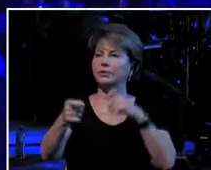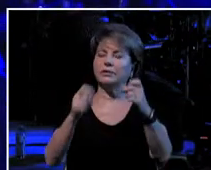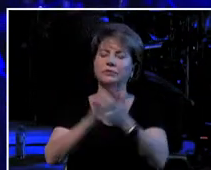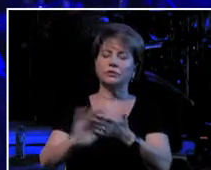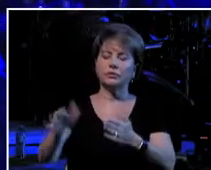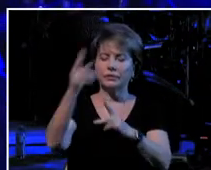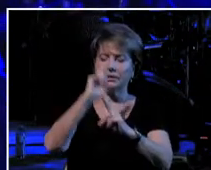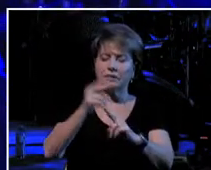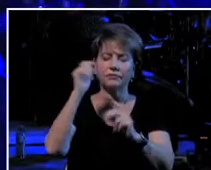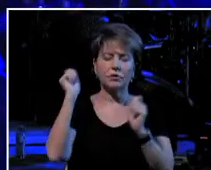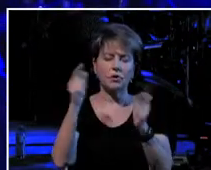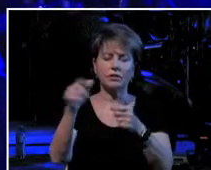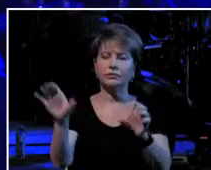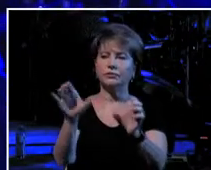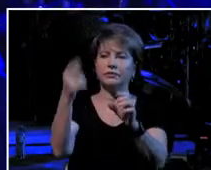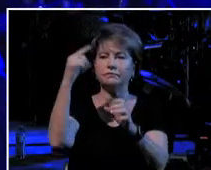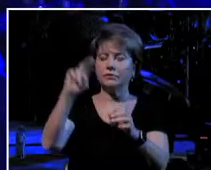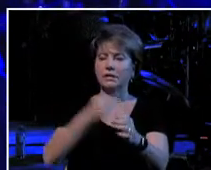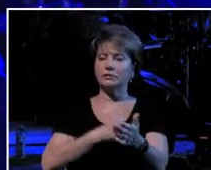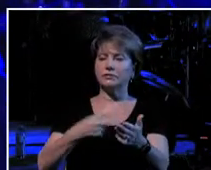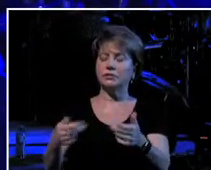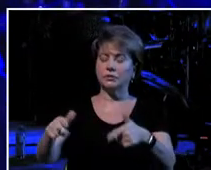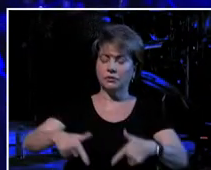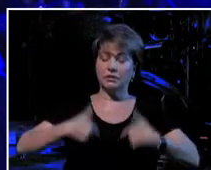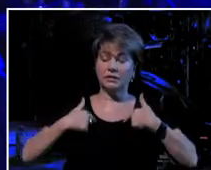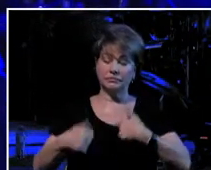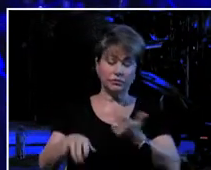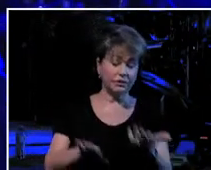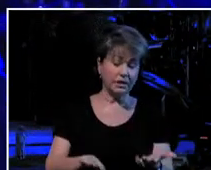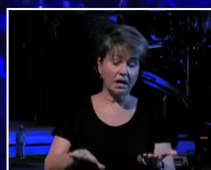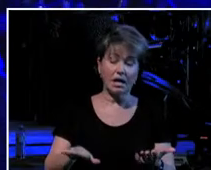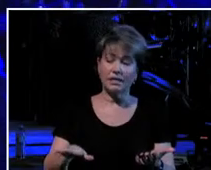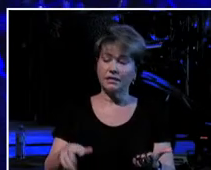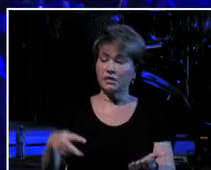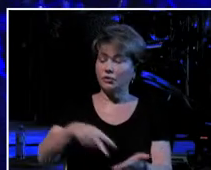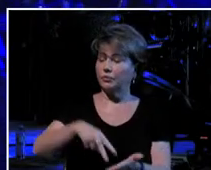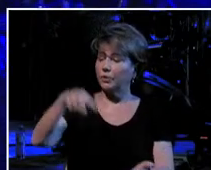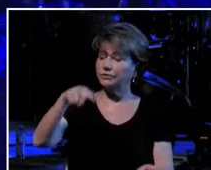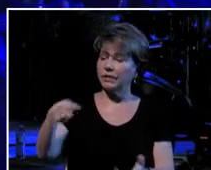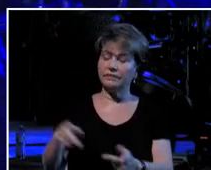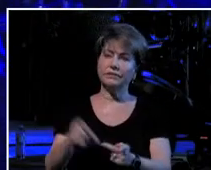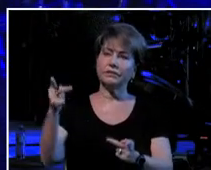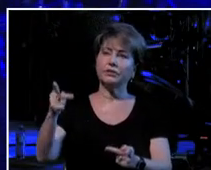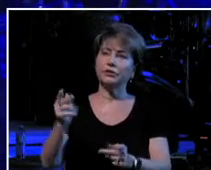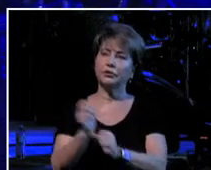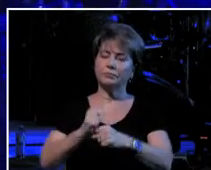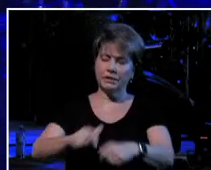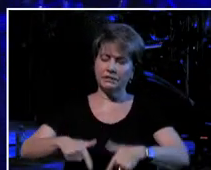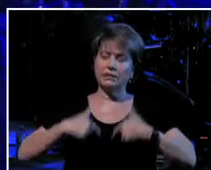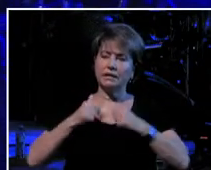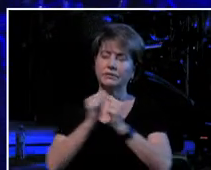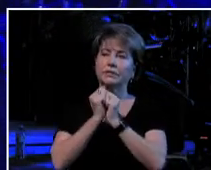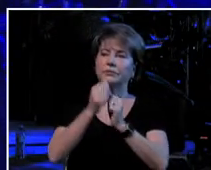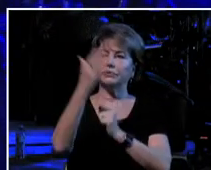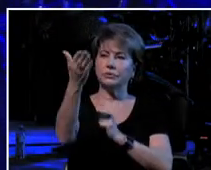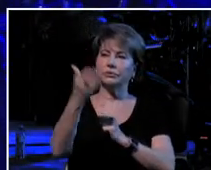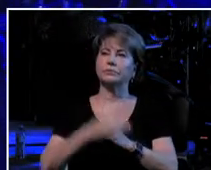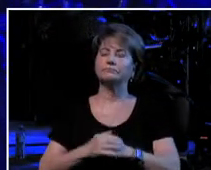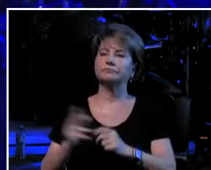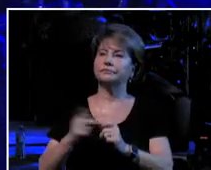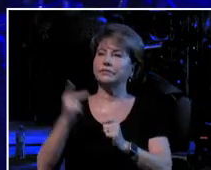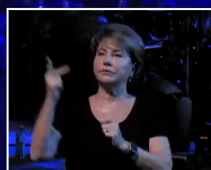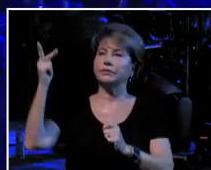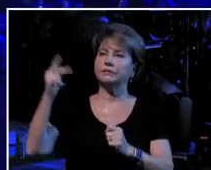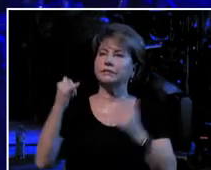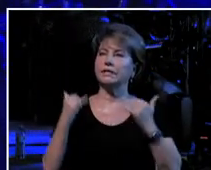you've done. Because you lived, you died, you rose again victorious over sin and death, and you've made us alive together with you. Thank you that none